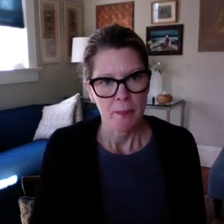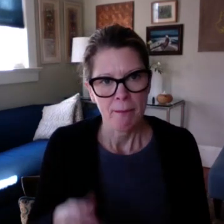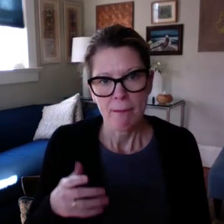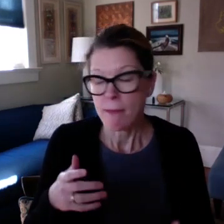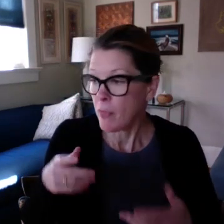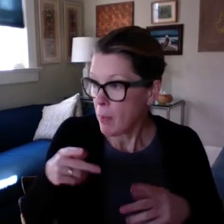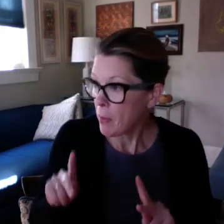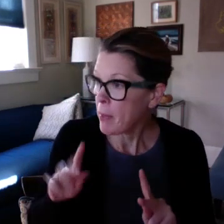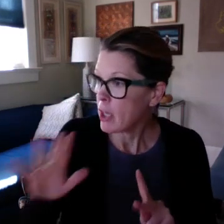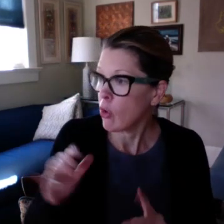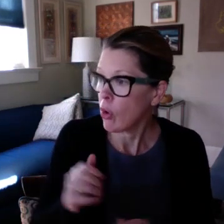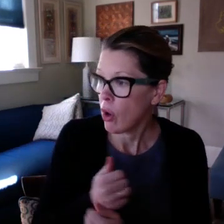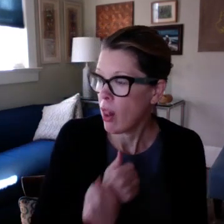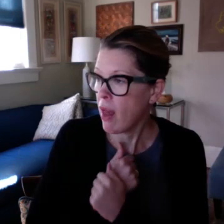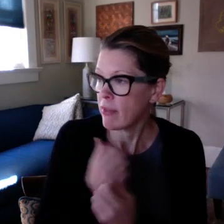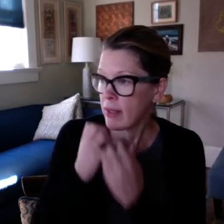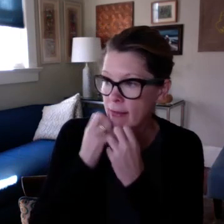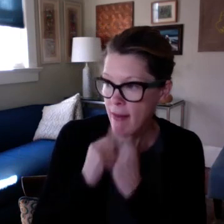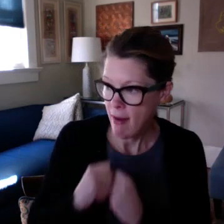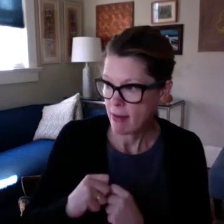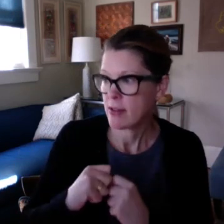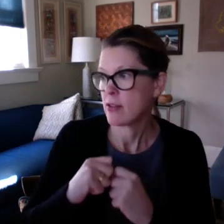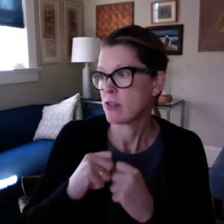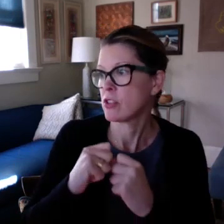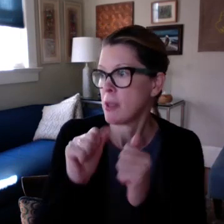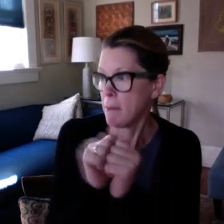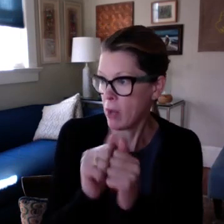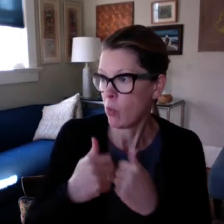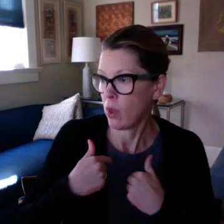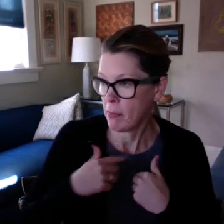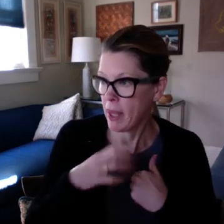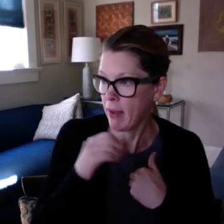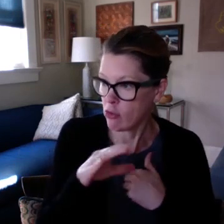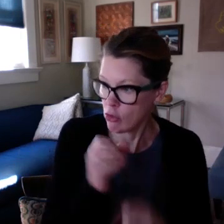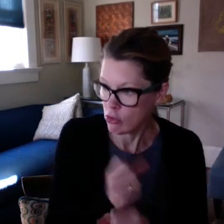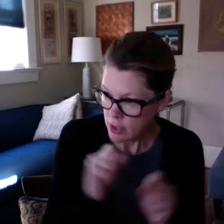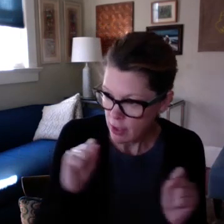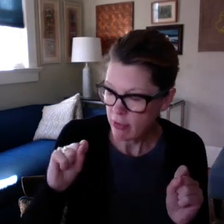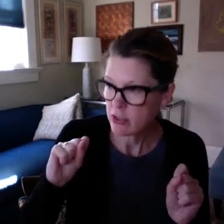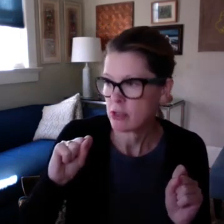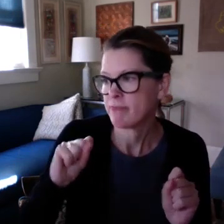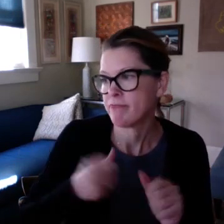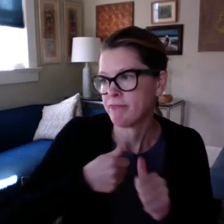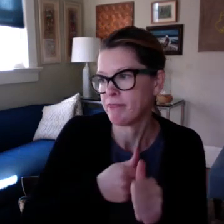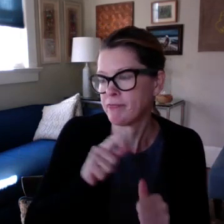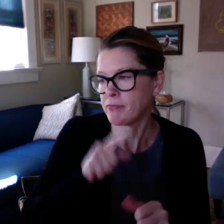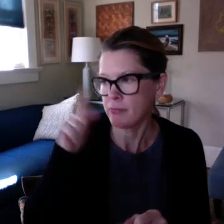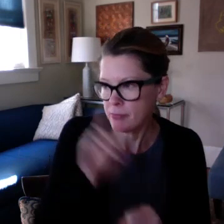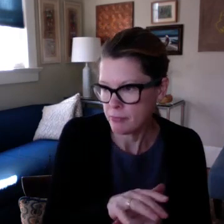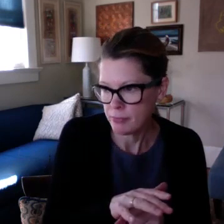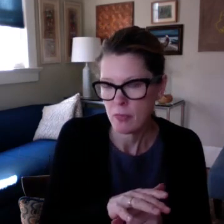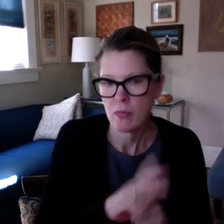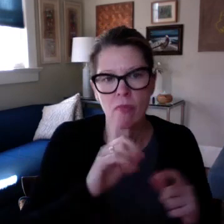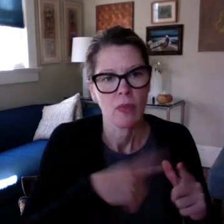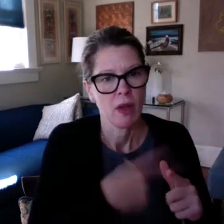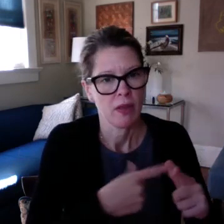Let your loving kindness come to me, O Lord, and your salvation according to your promise. Then shall